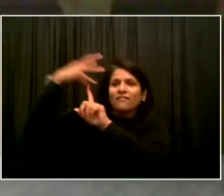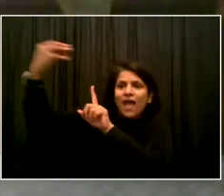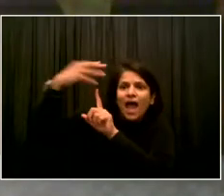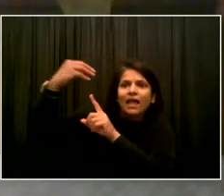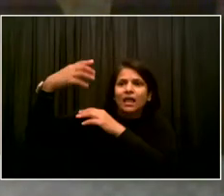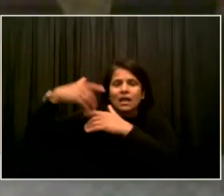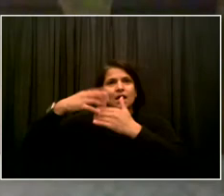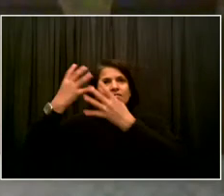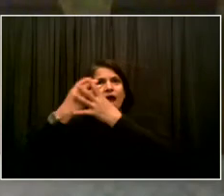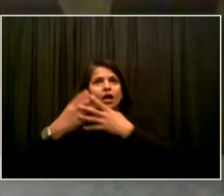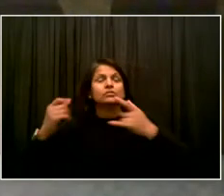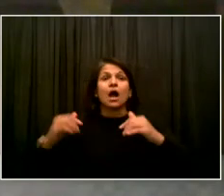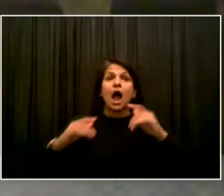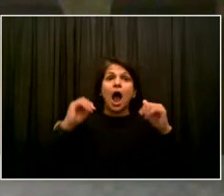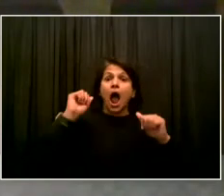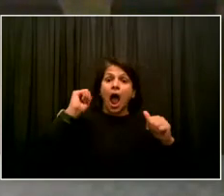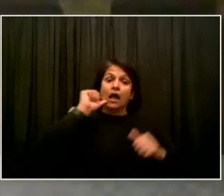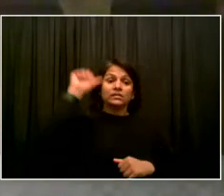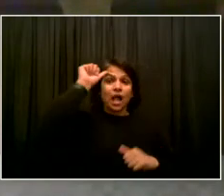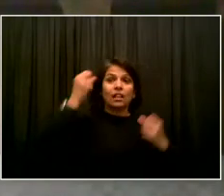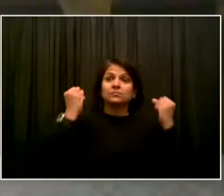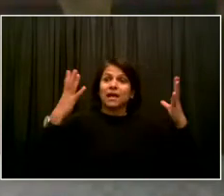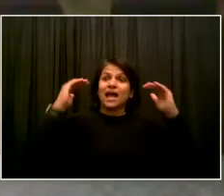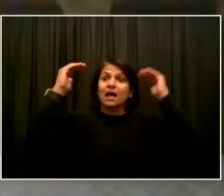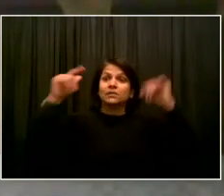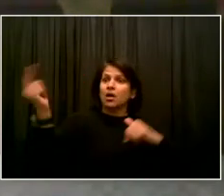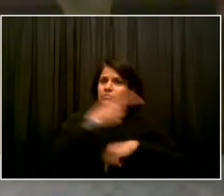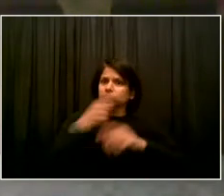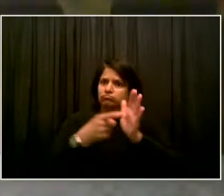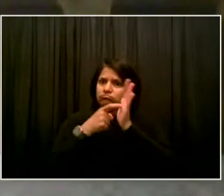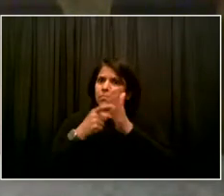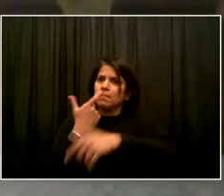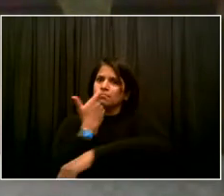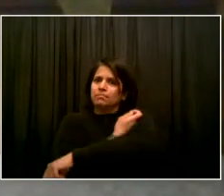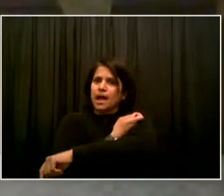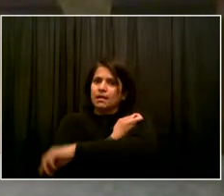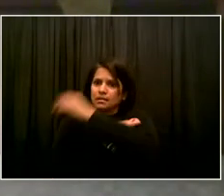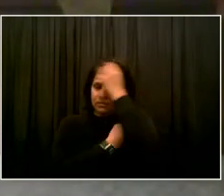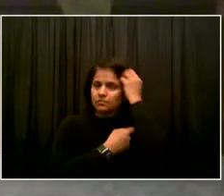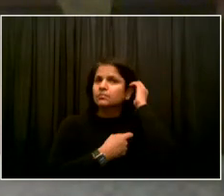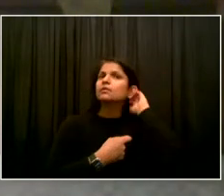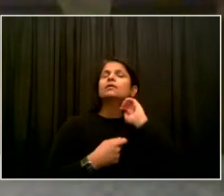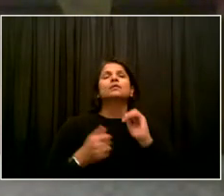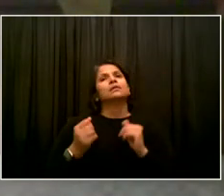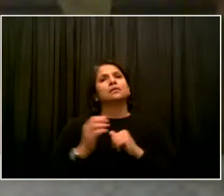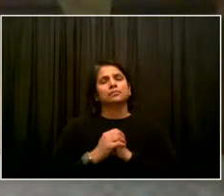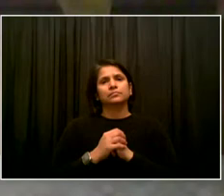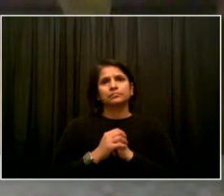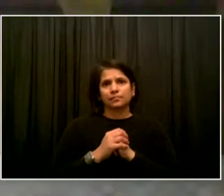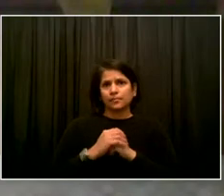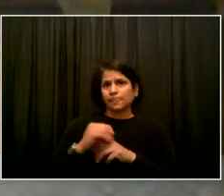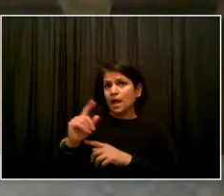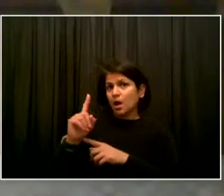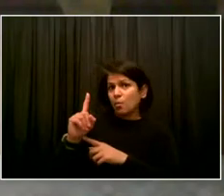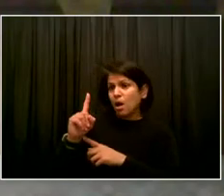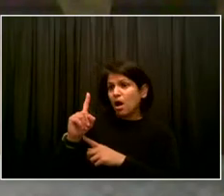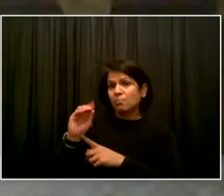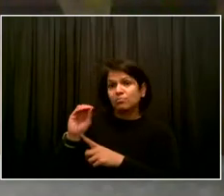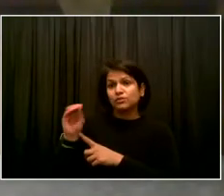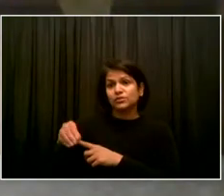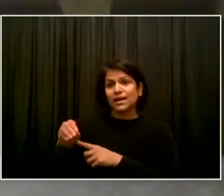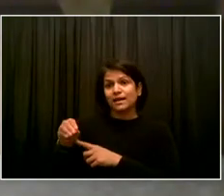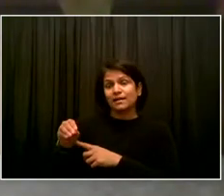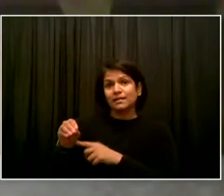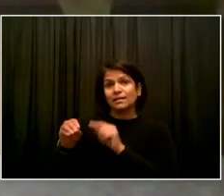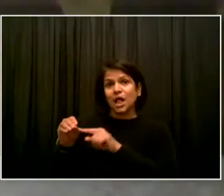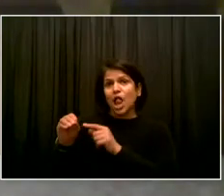in schools contract the virus. That is such a safe thought to have. Our children are going to be safe. And as he just